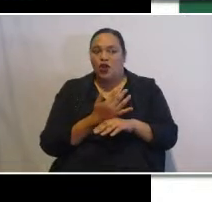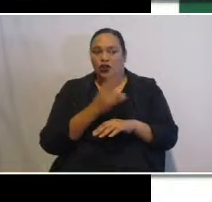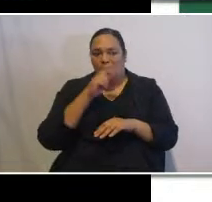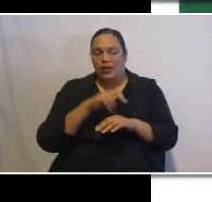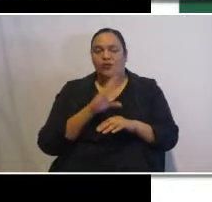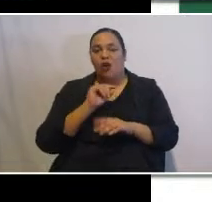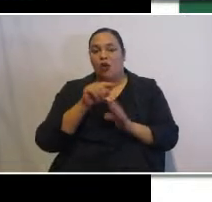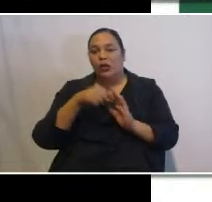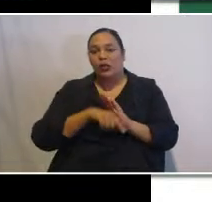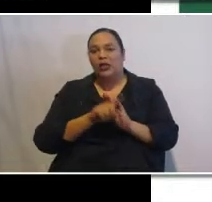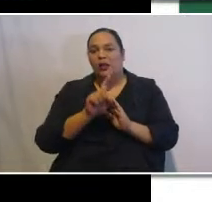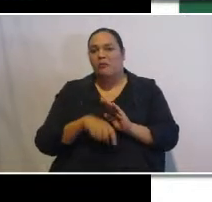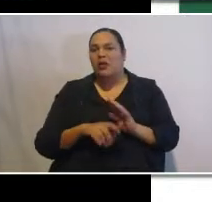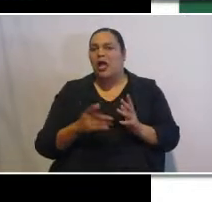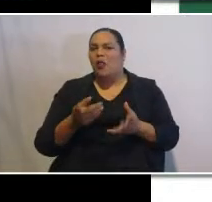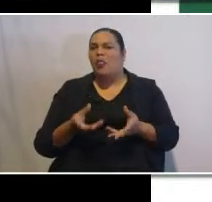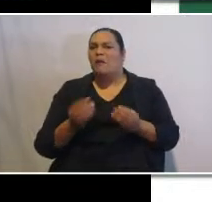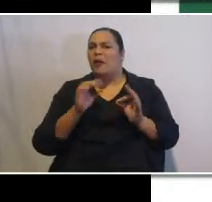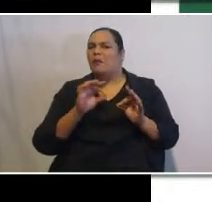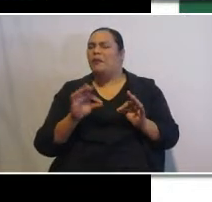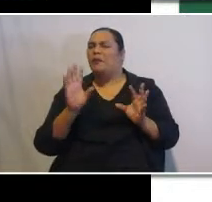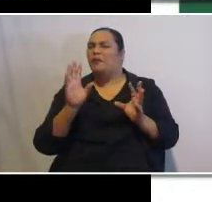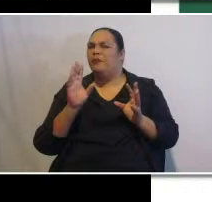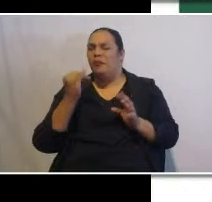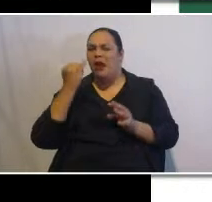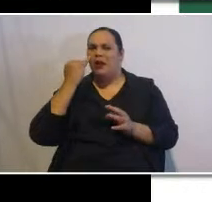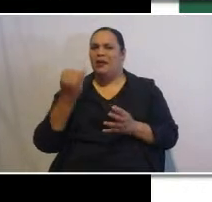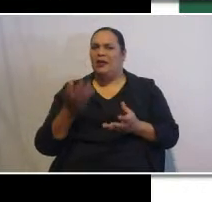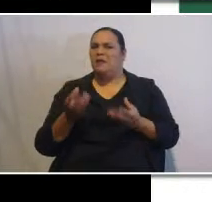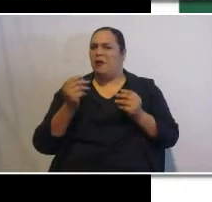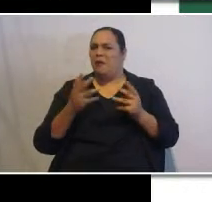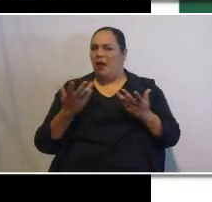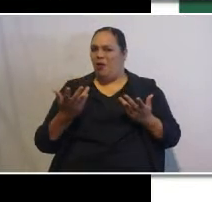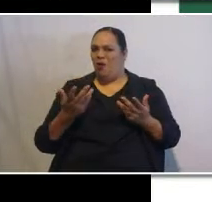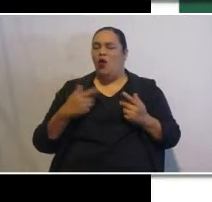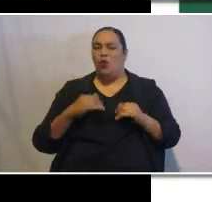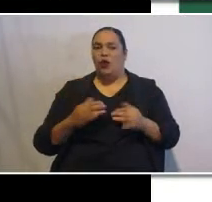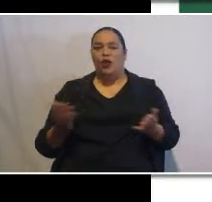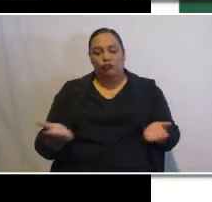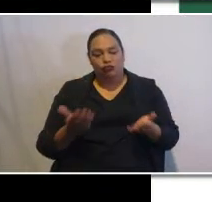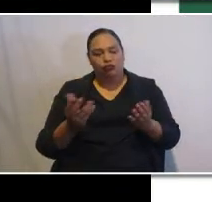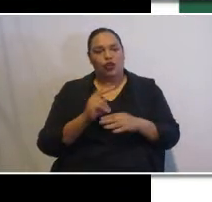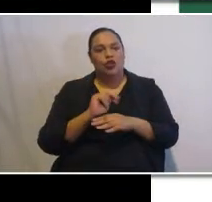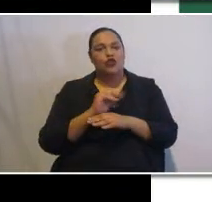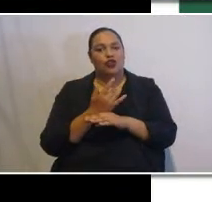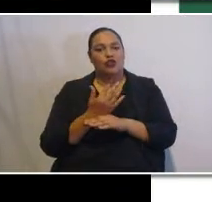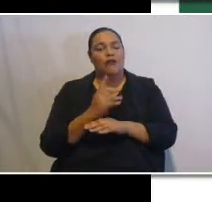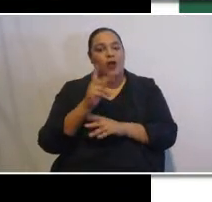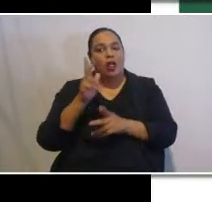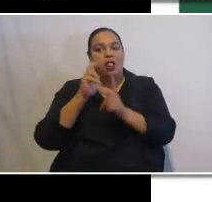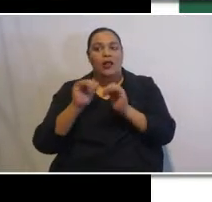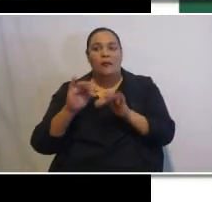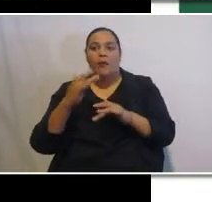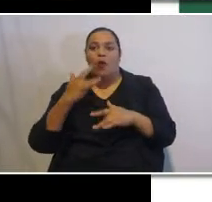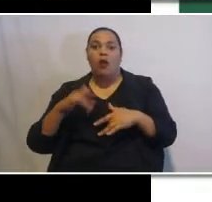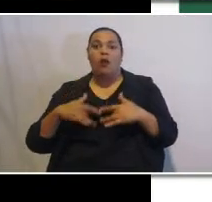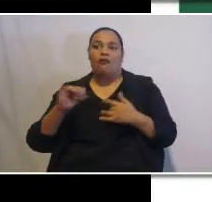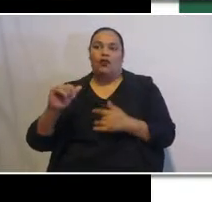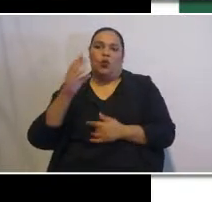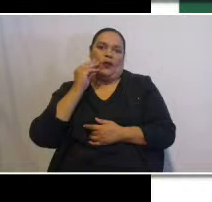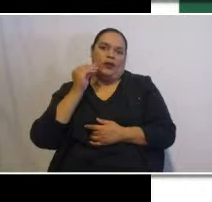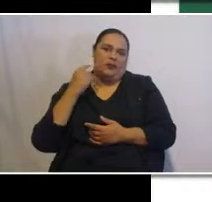detail as to how do they come to that conclusion, and we would urge NERSA to rather listen to people's lived